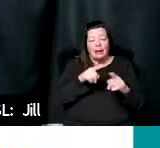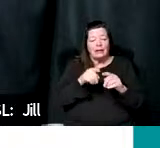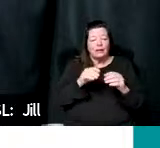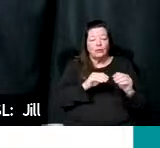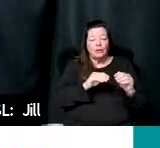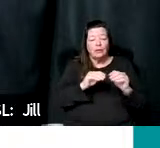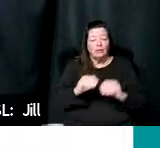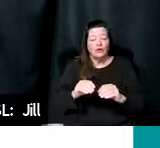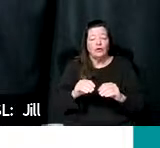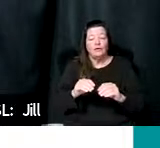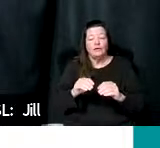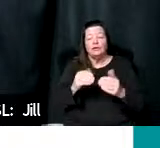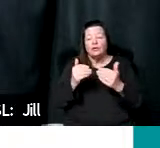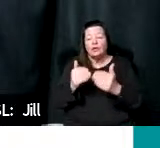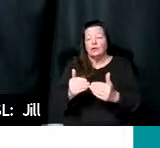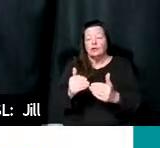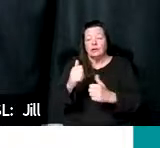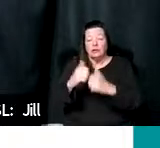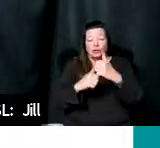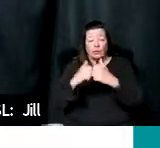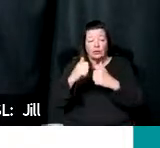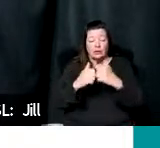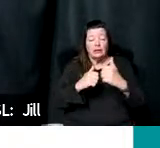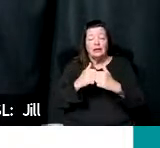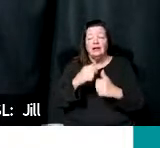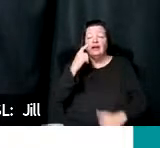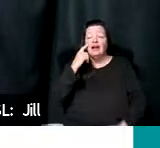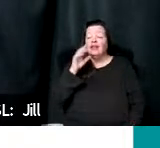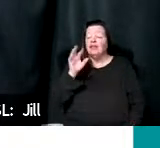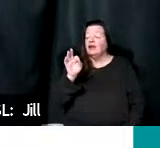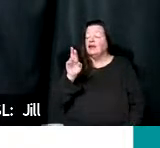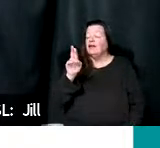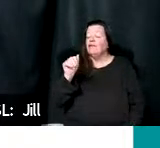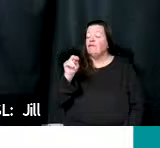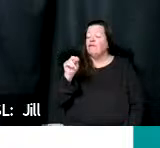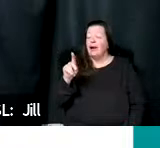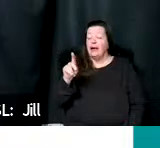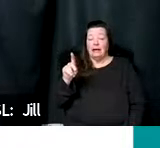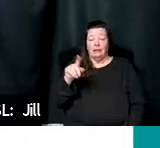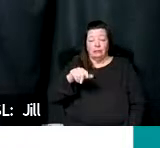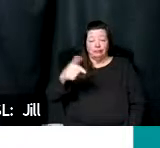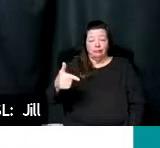to construction. I think Frank Green picks up the next slide.